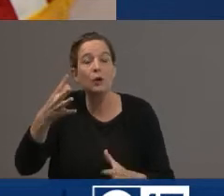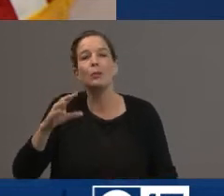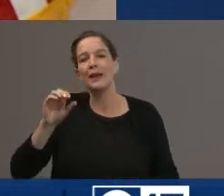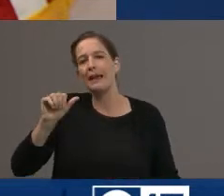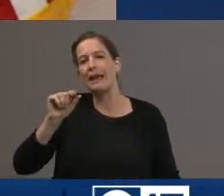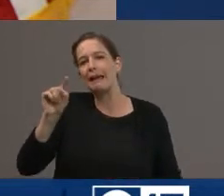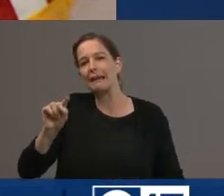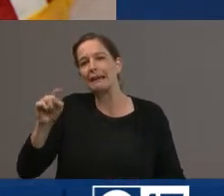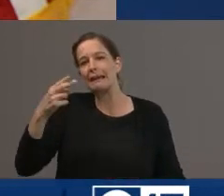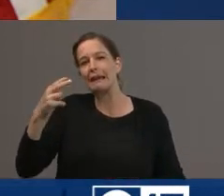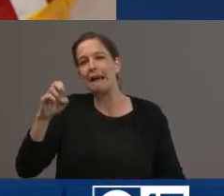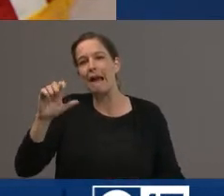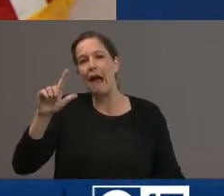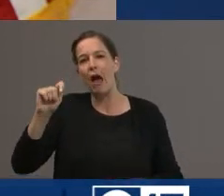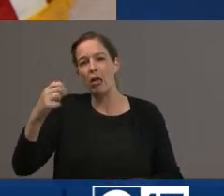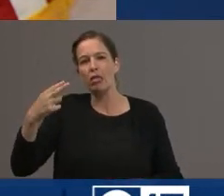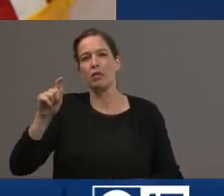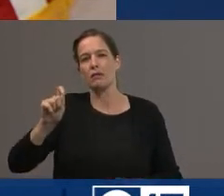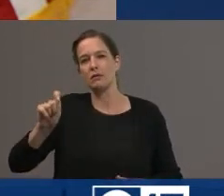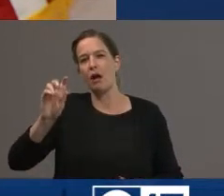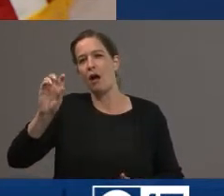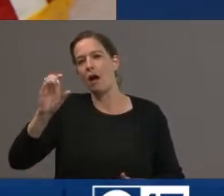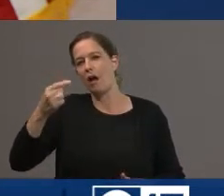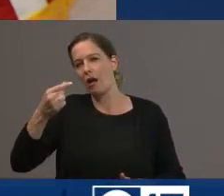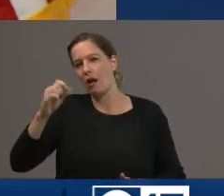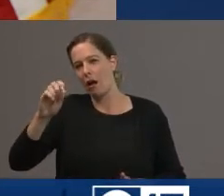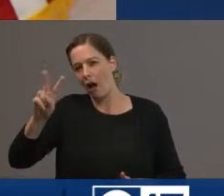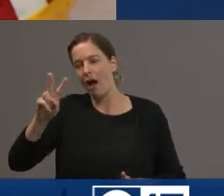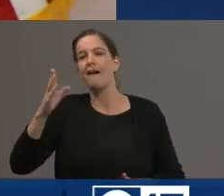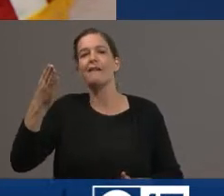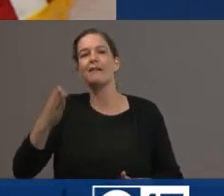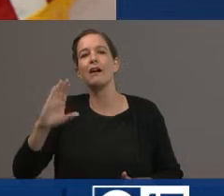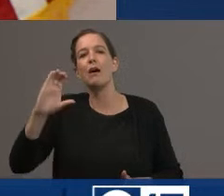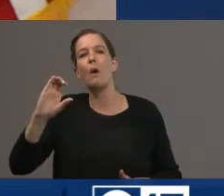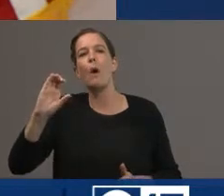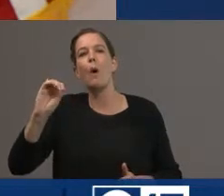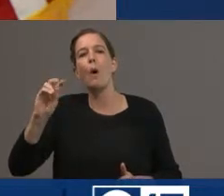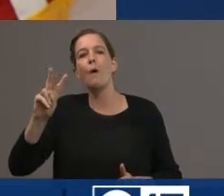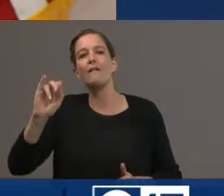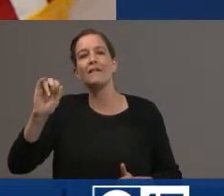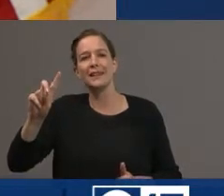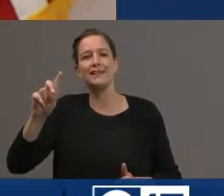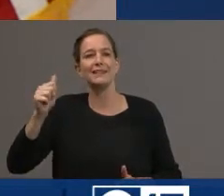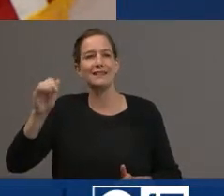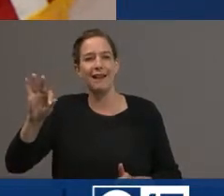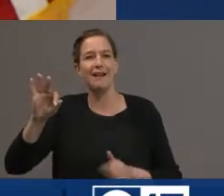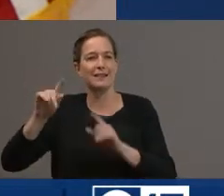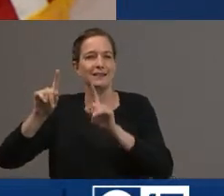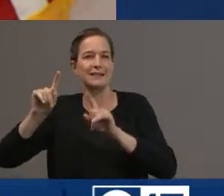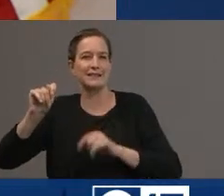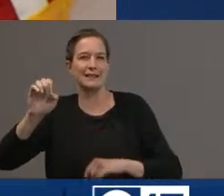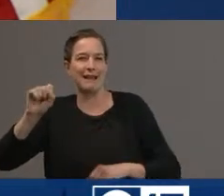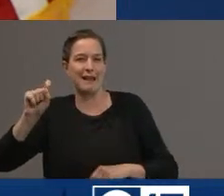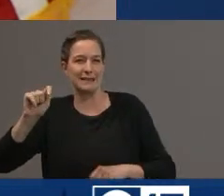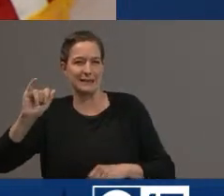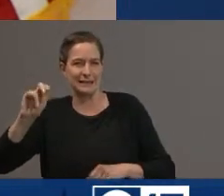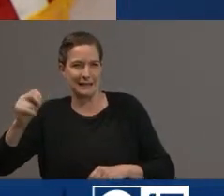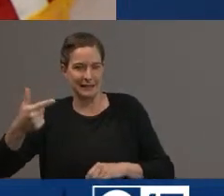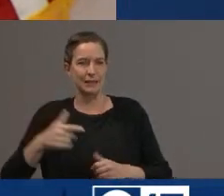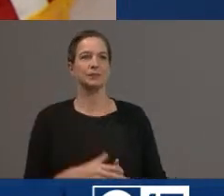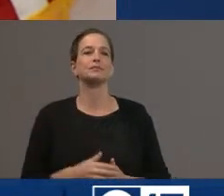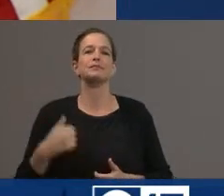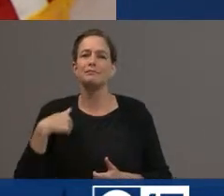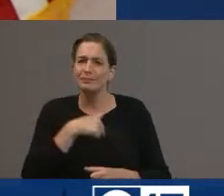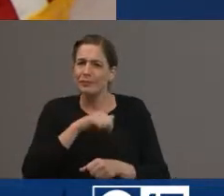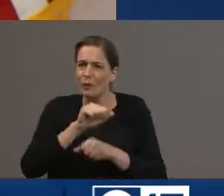azhealth.gov/COVID-19 testing. And we're working to get innovative partnerships out in the community. Our universities have